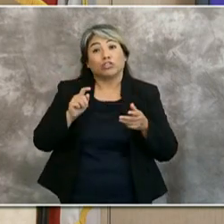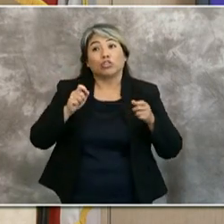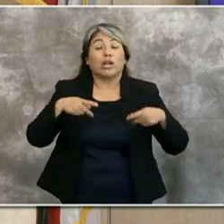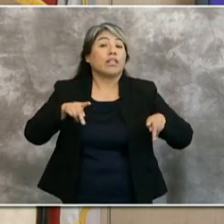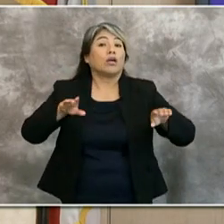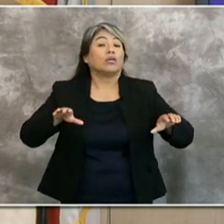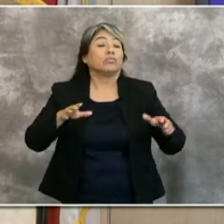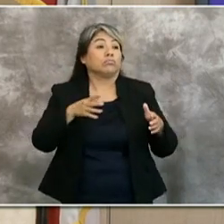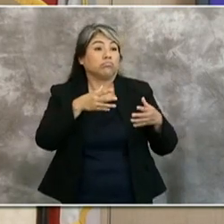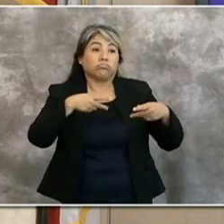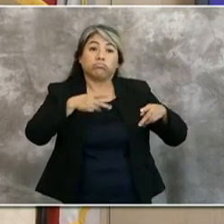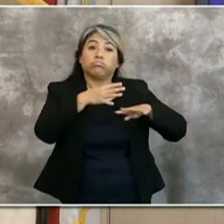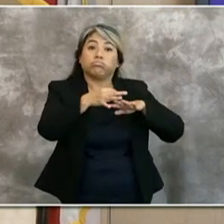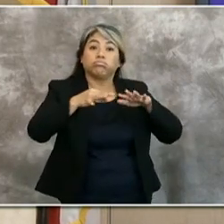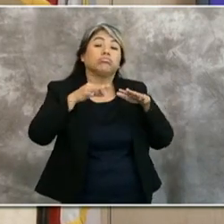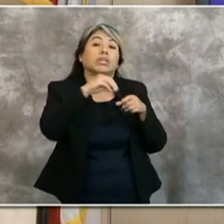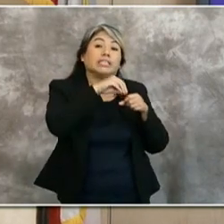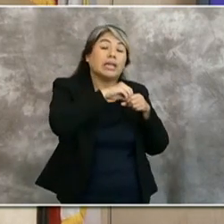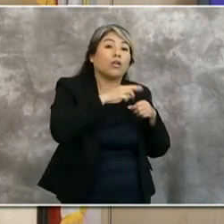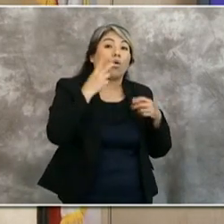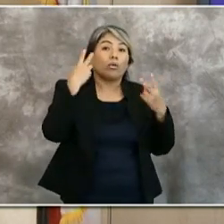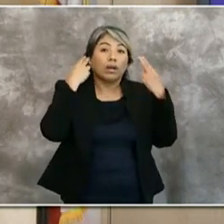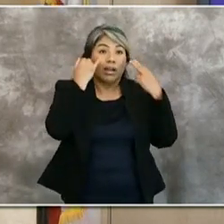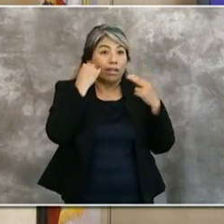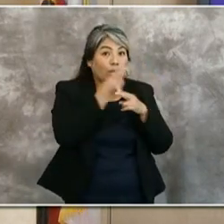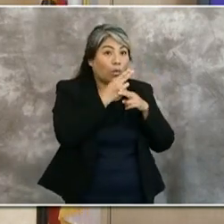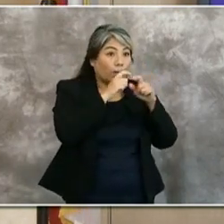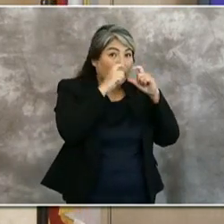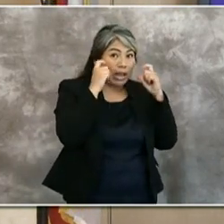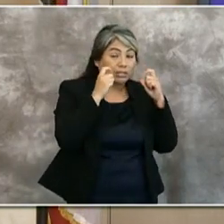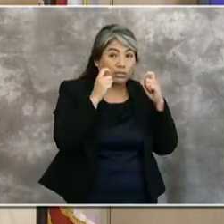their hair cut or nails done inside if they wear a mask?